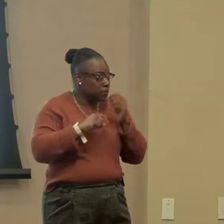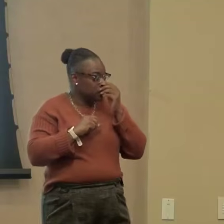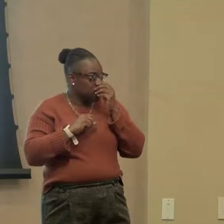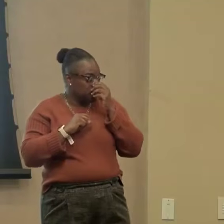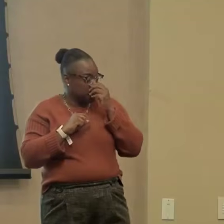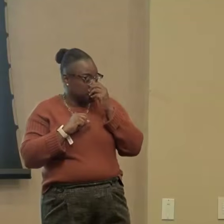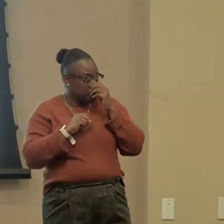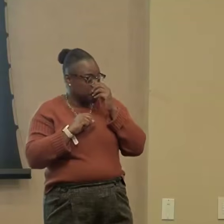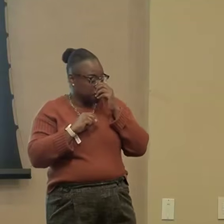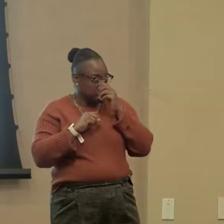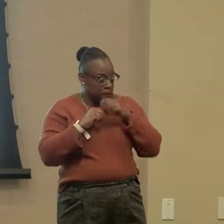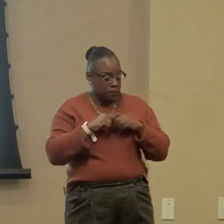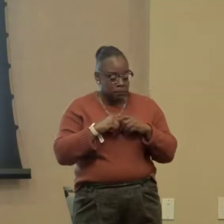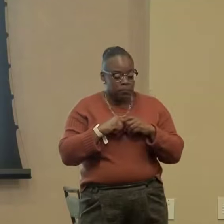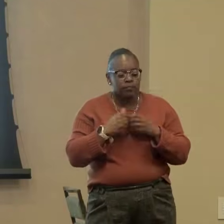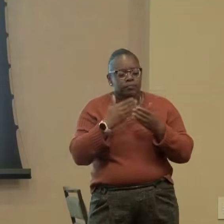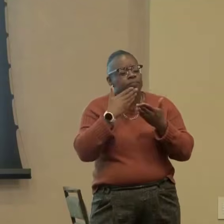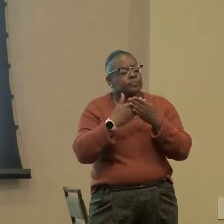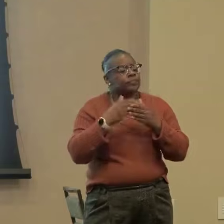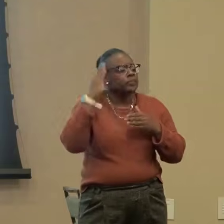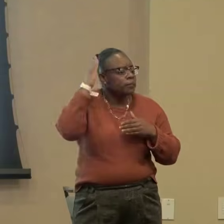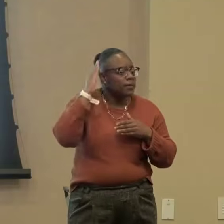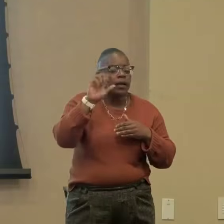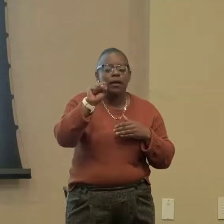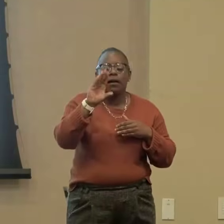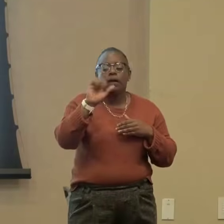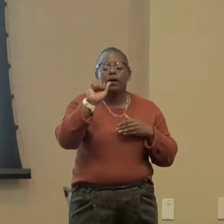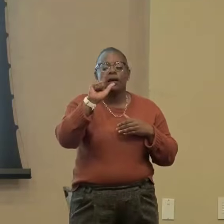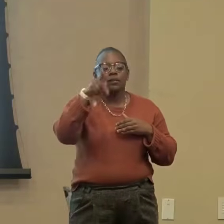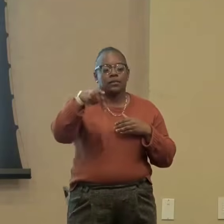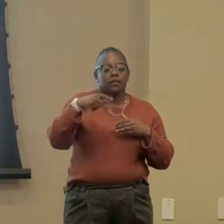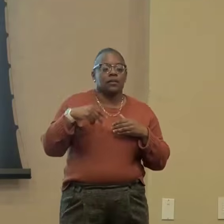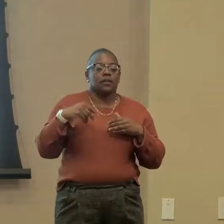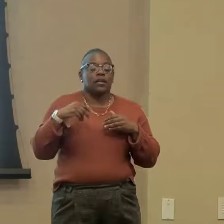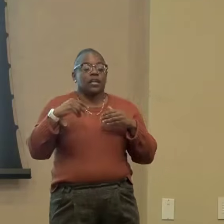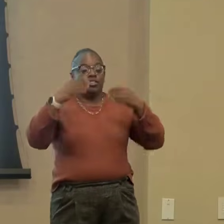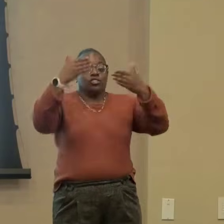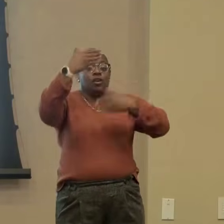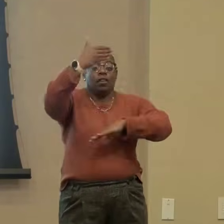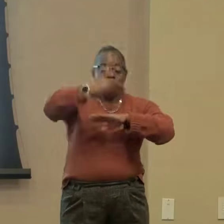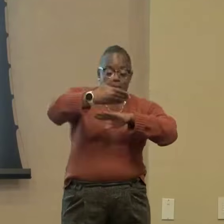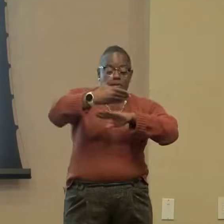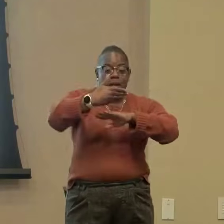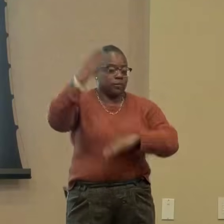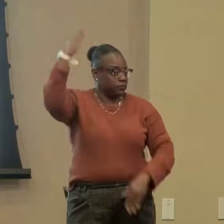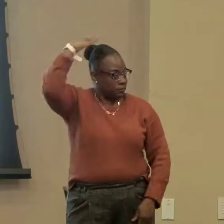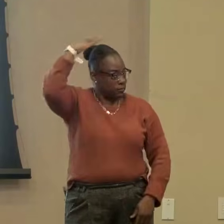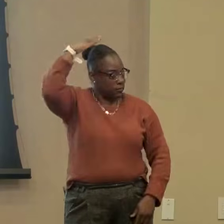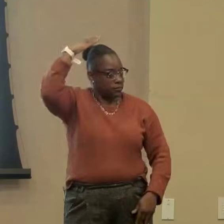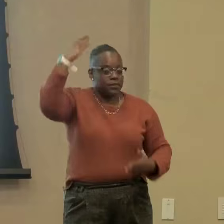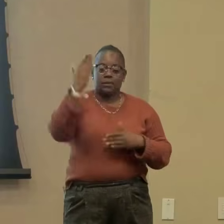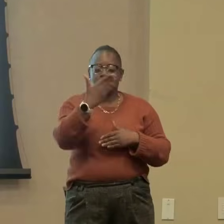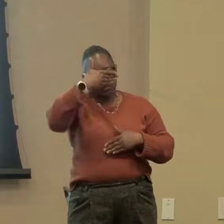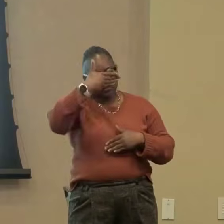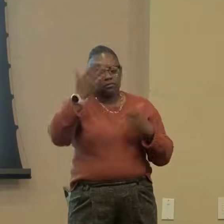that. Well, the good thing about the scalp indoors is that your laptop is not directly facing it in the same way that it is your